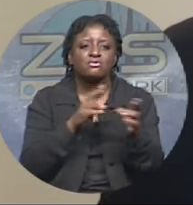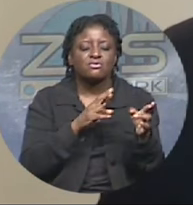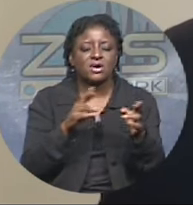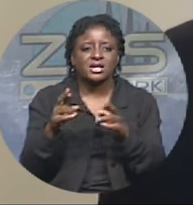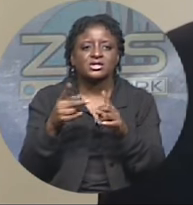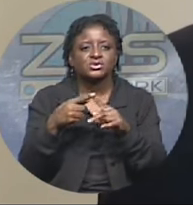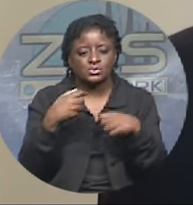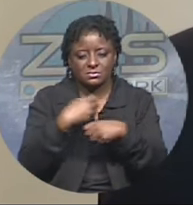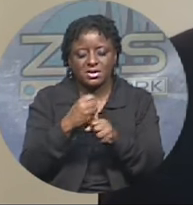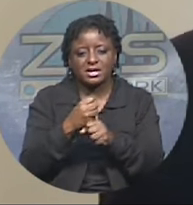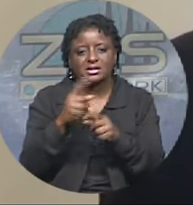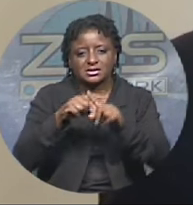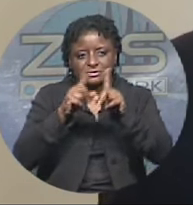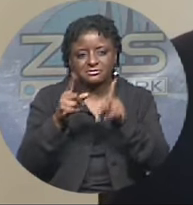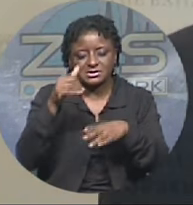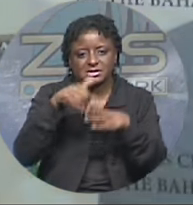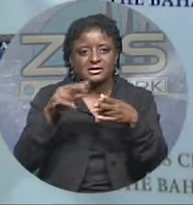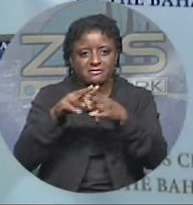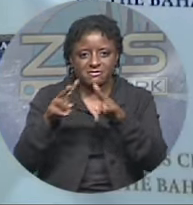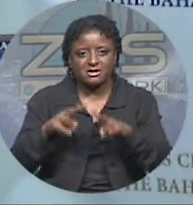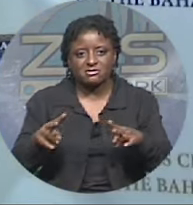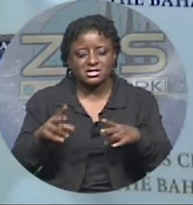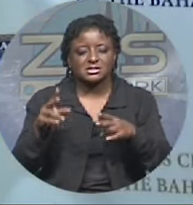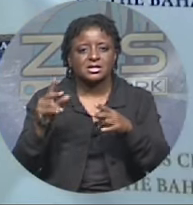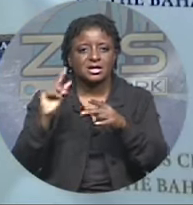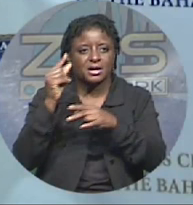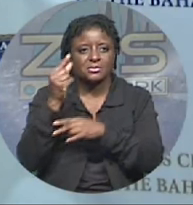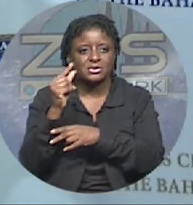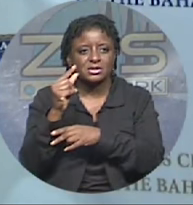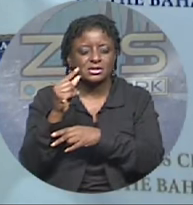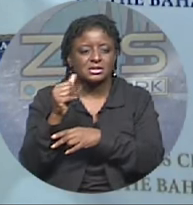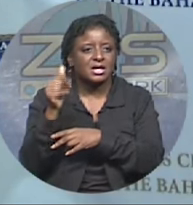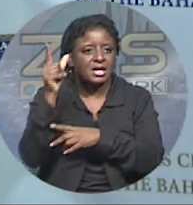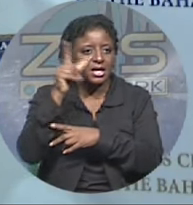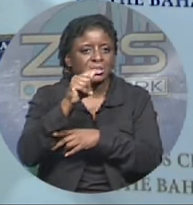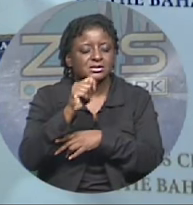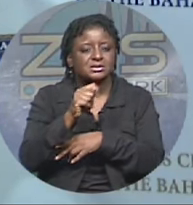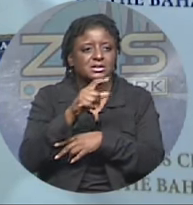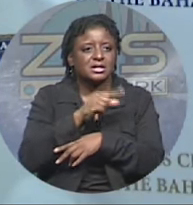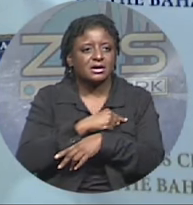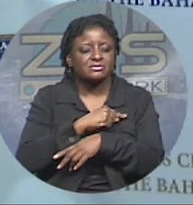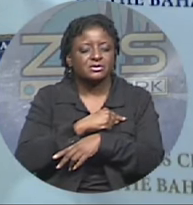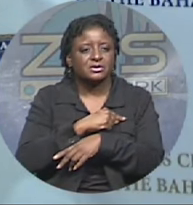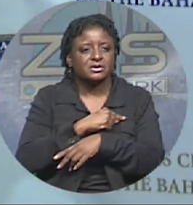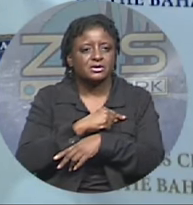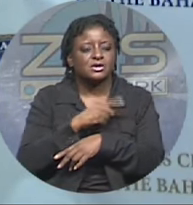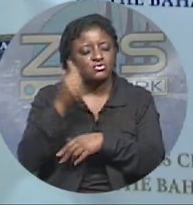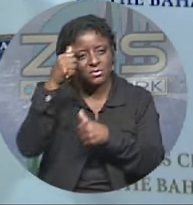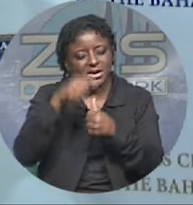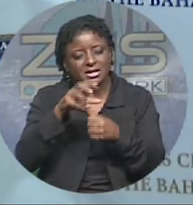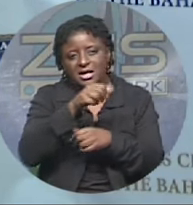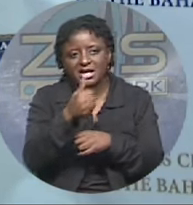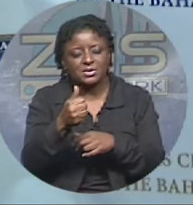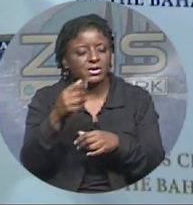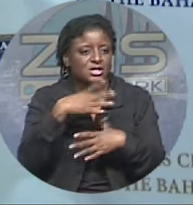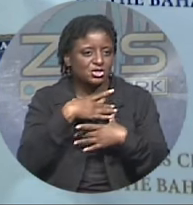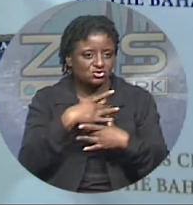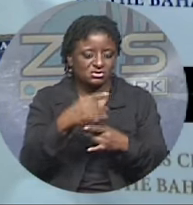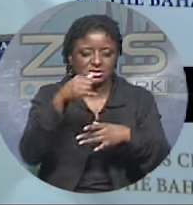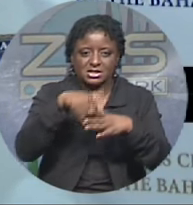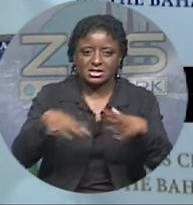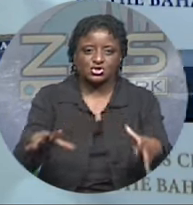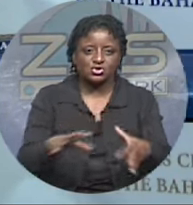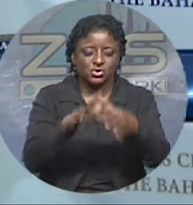try and make a difference in our various communities. Lieutenant Governor Poitier also reminded anyone interested in joining Kiwanis that it is an